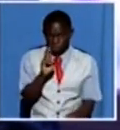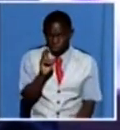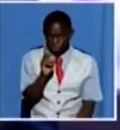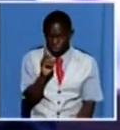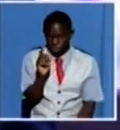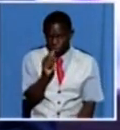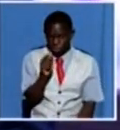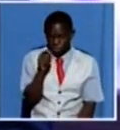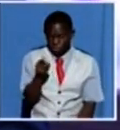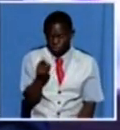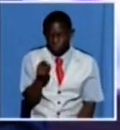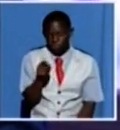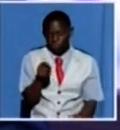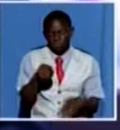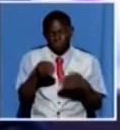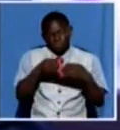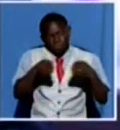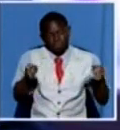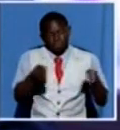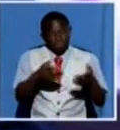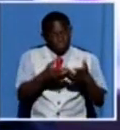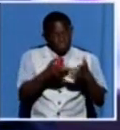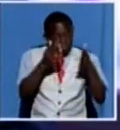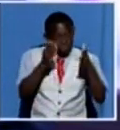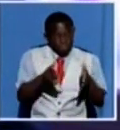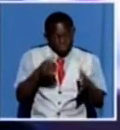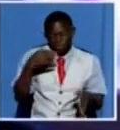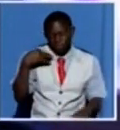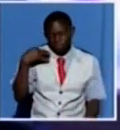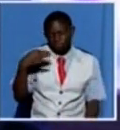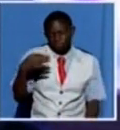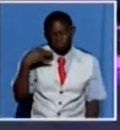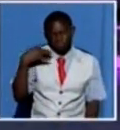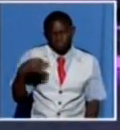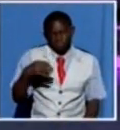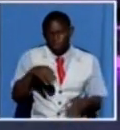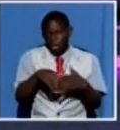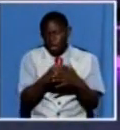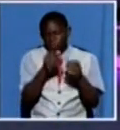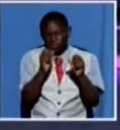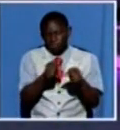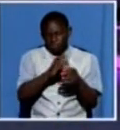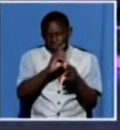engineers, engineering institutions to do so there was a higher detailed design.